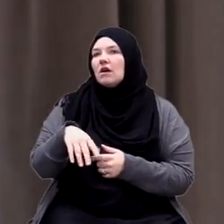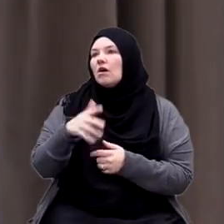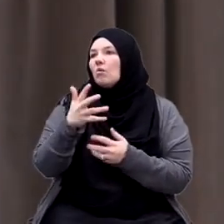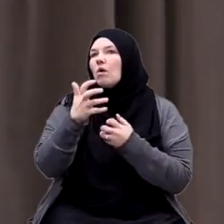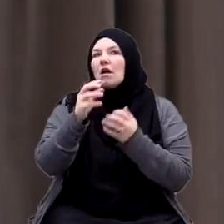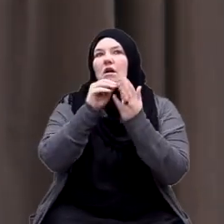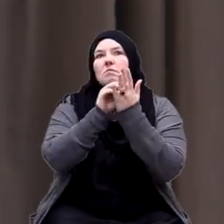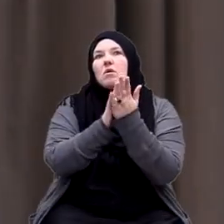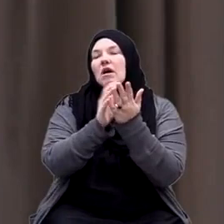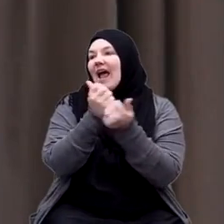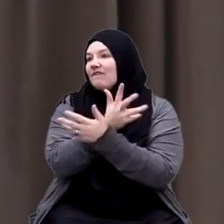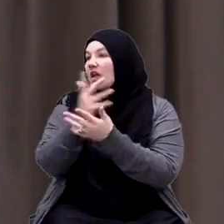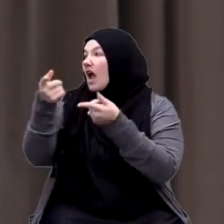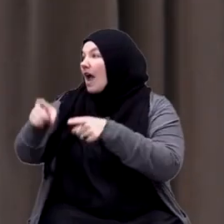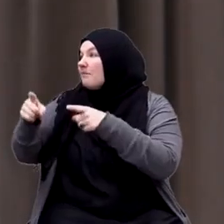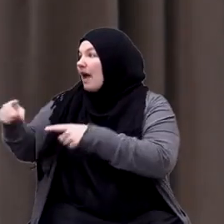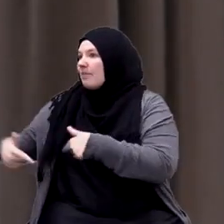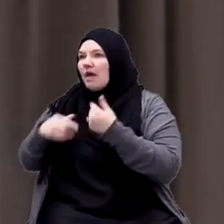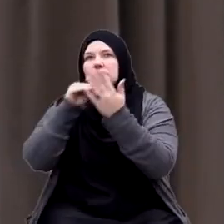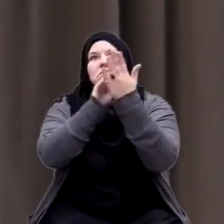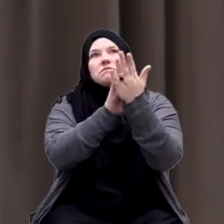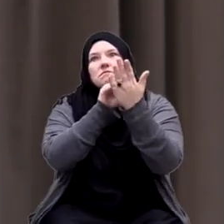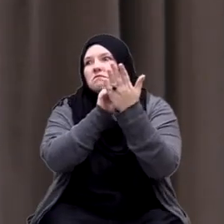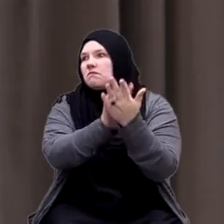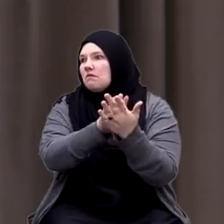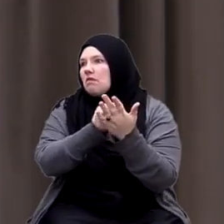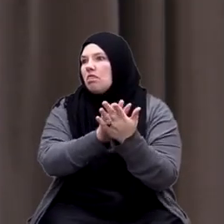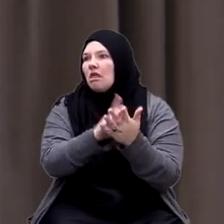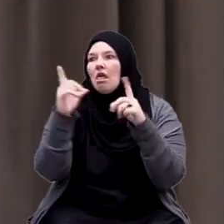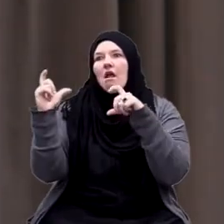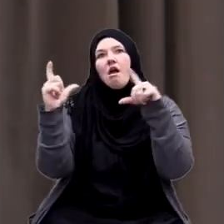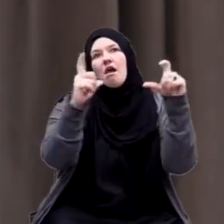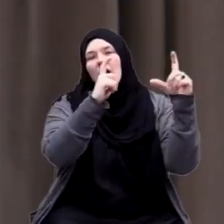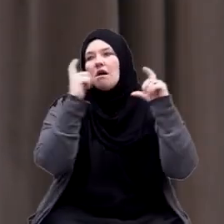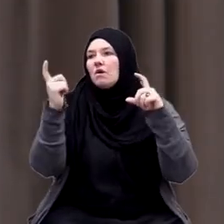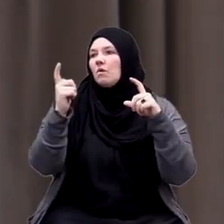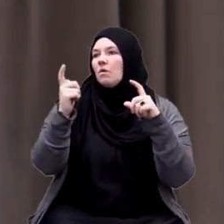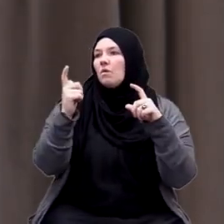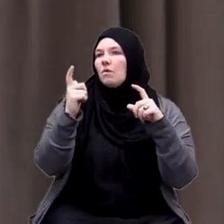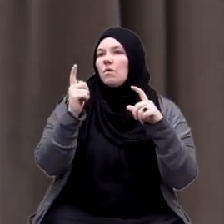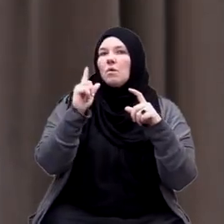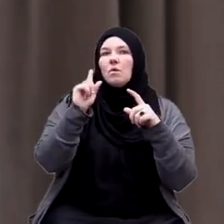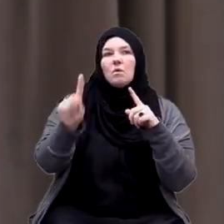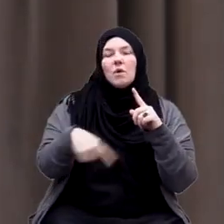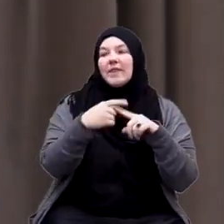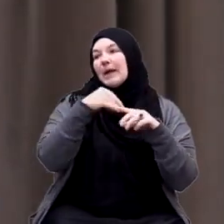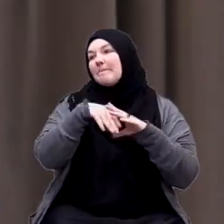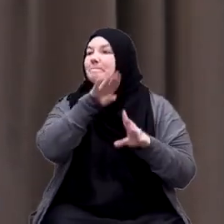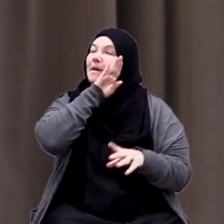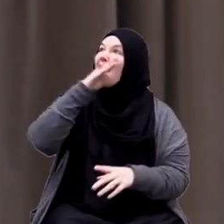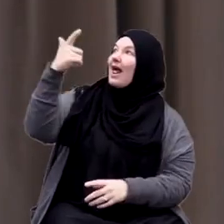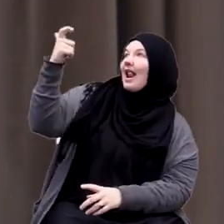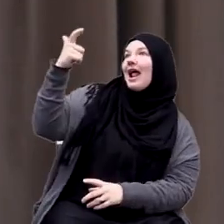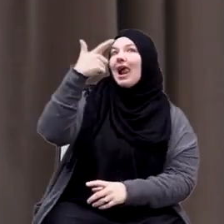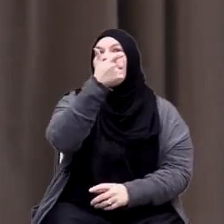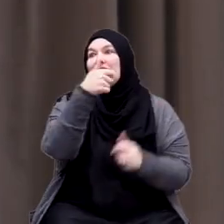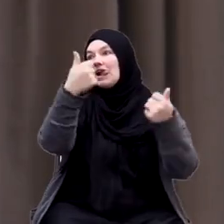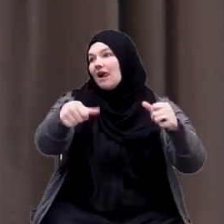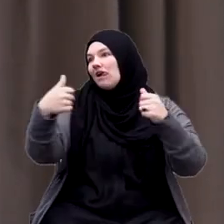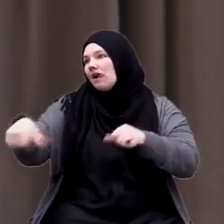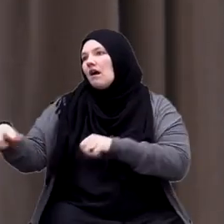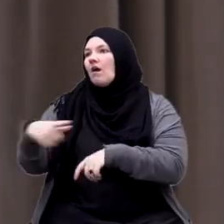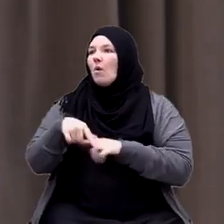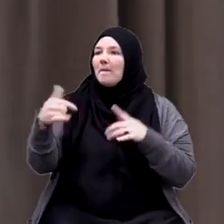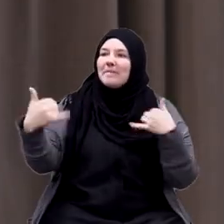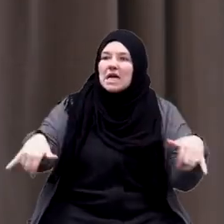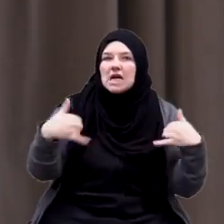record everything in their life, taking pictures when they are in bed, taking pictures, posting pictures when they